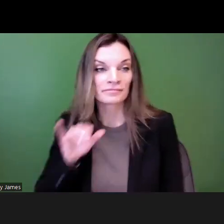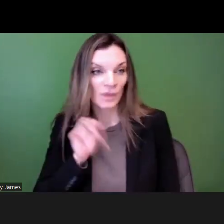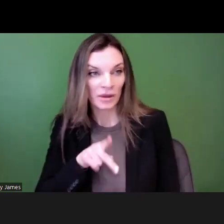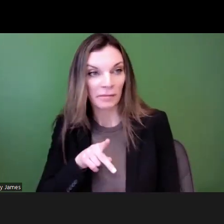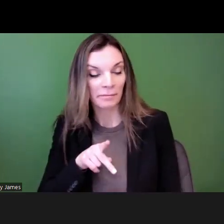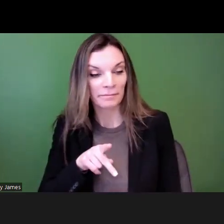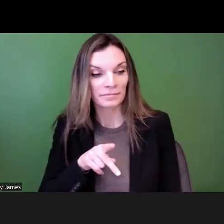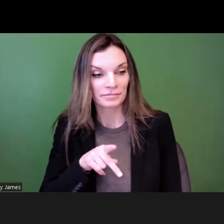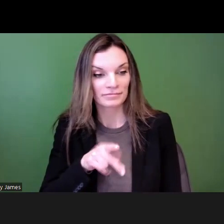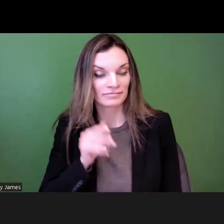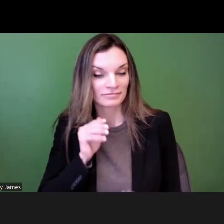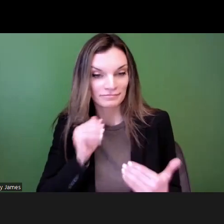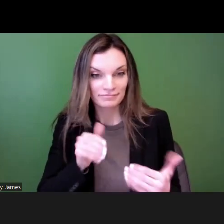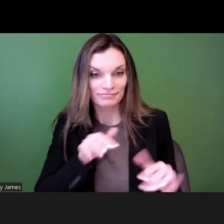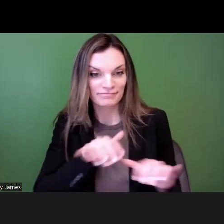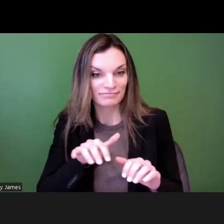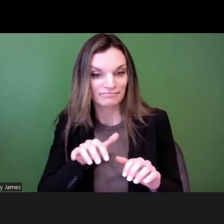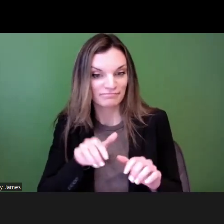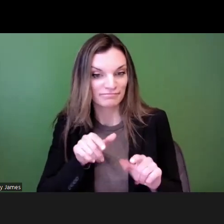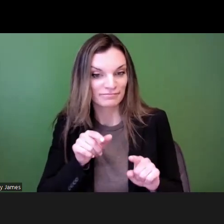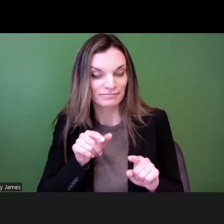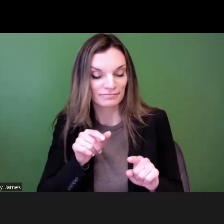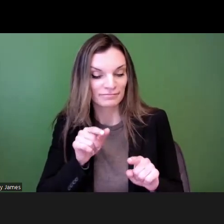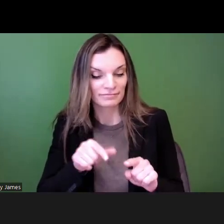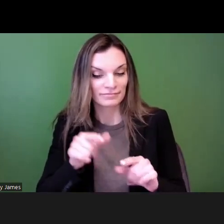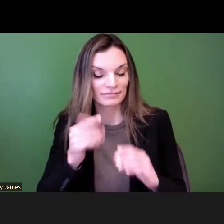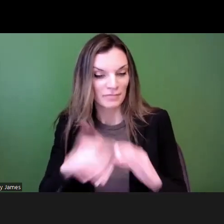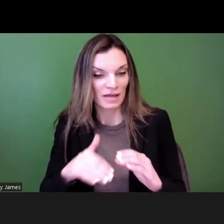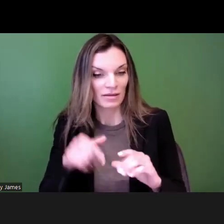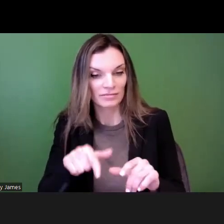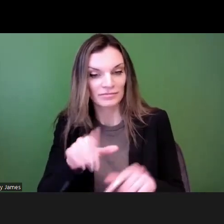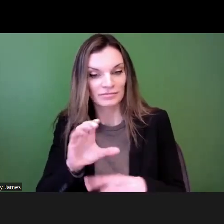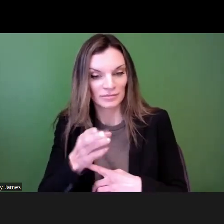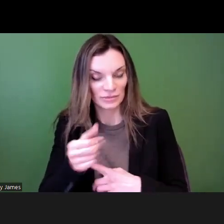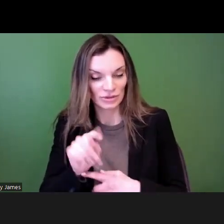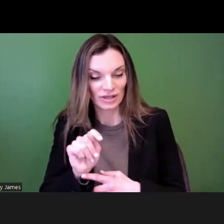If we put that email address into the chat,